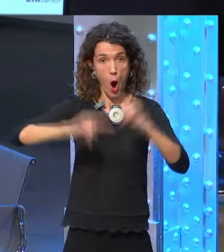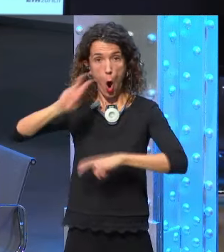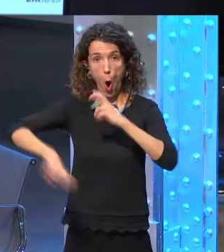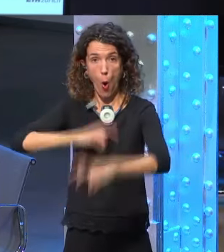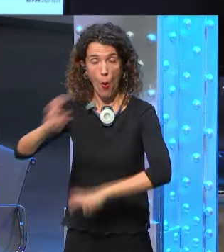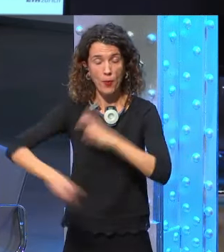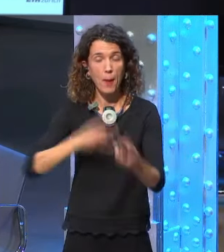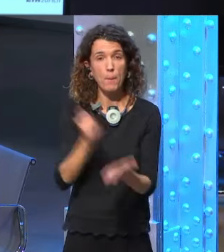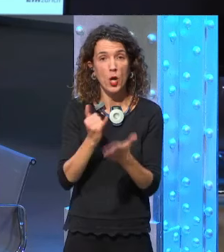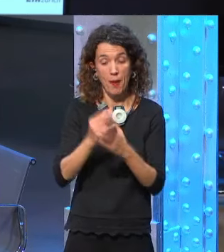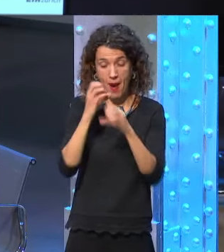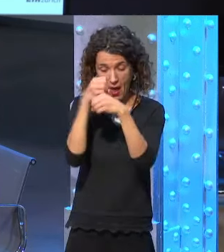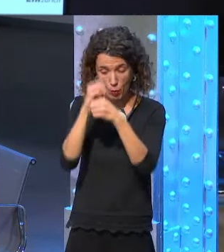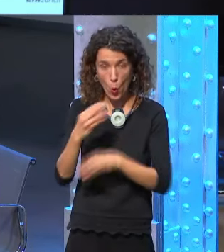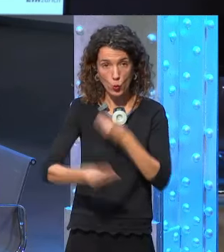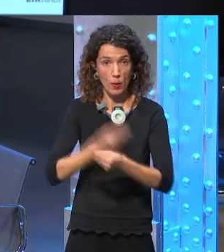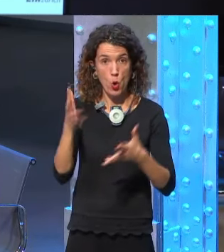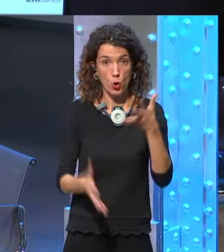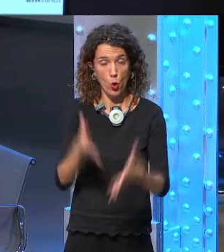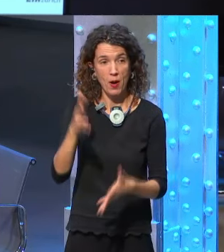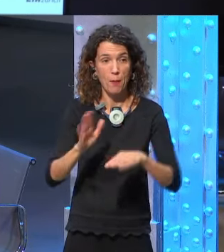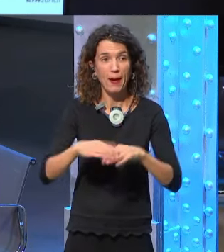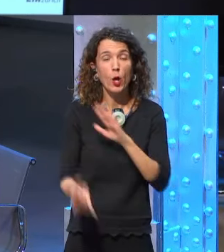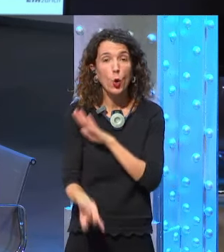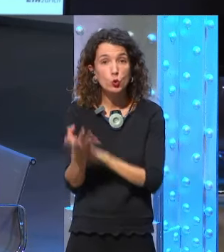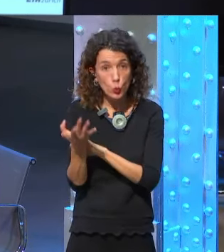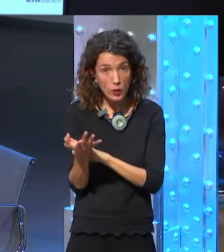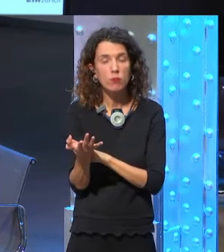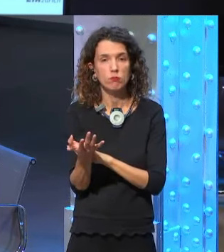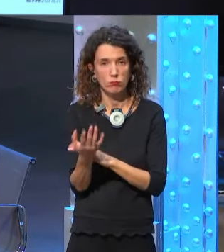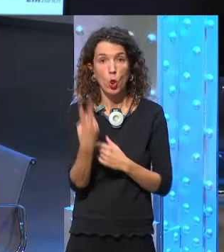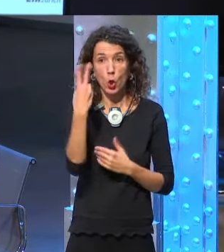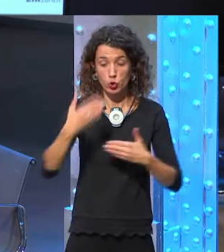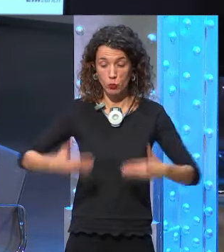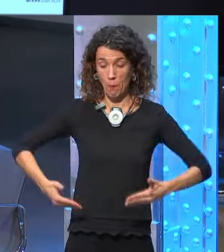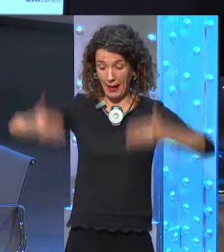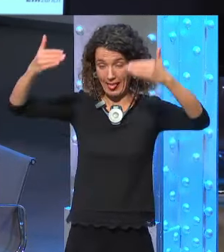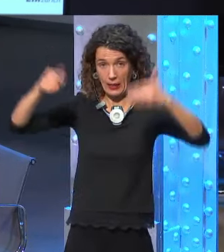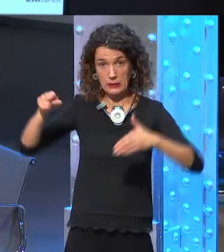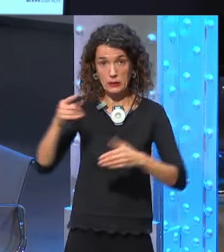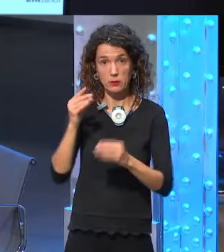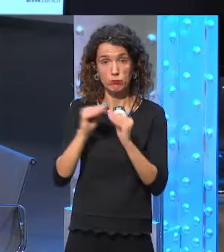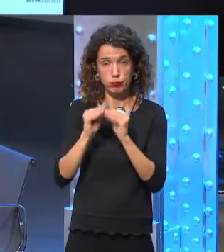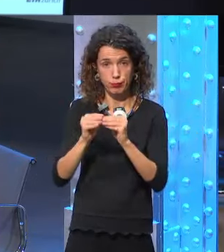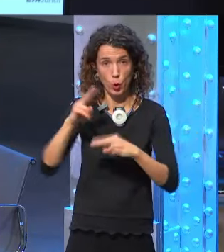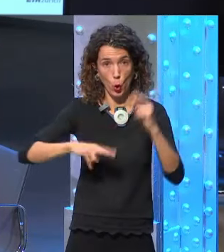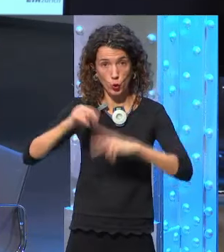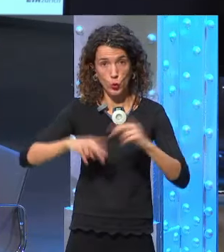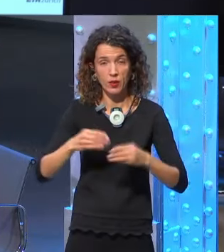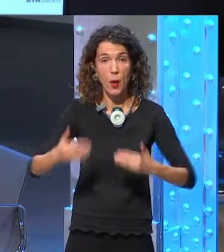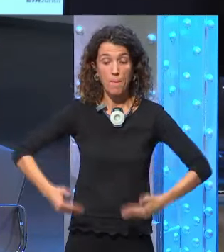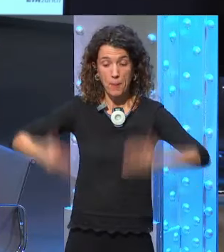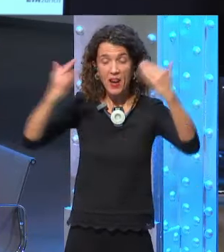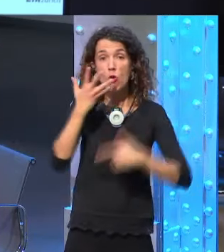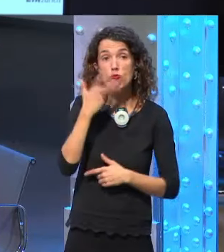the robot to actually build between two walls, these colored walls,